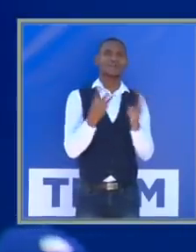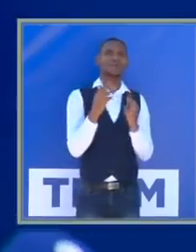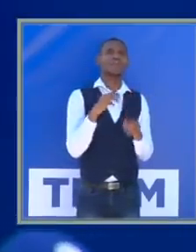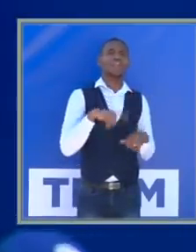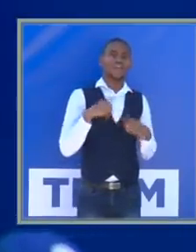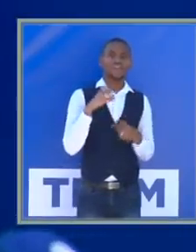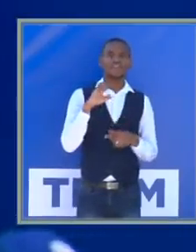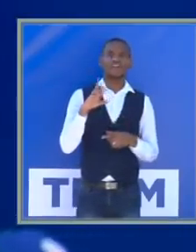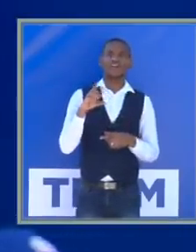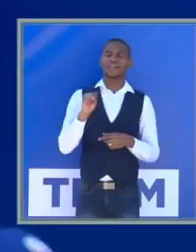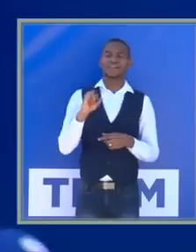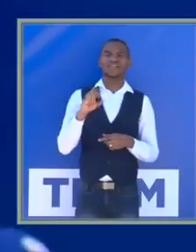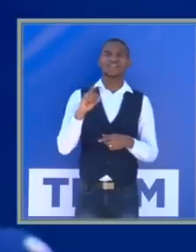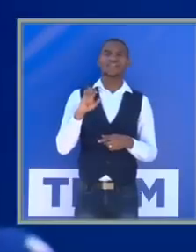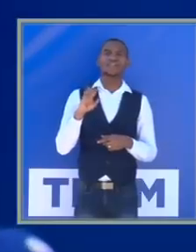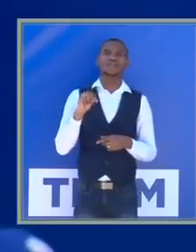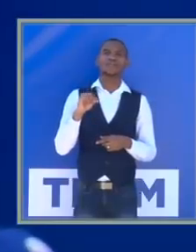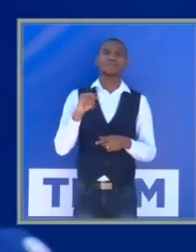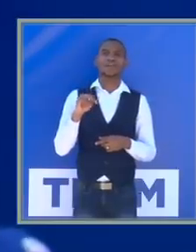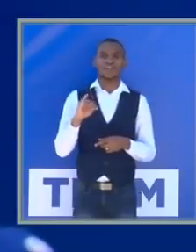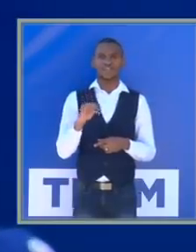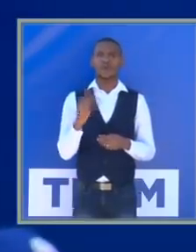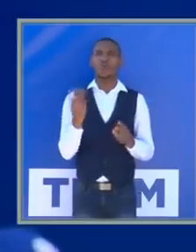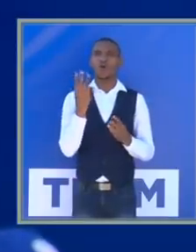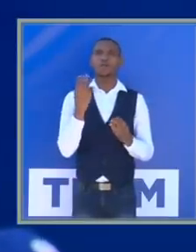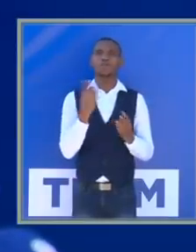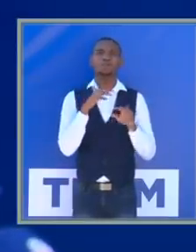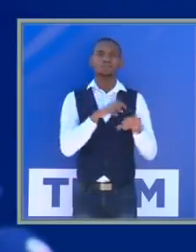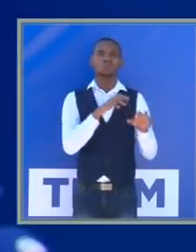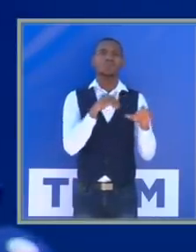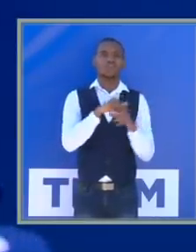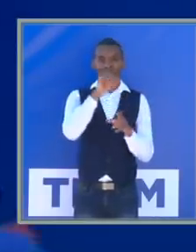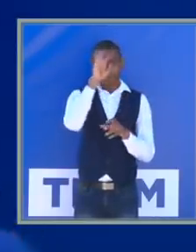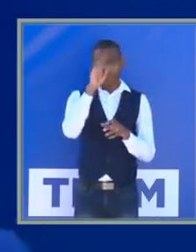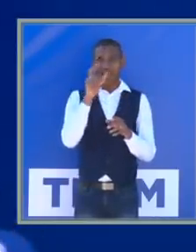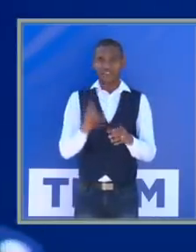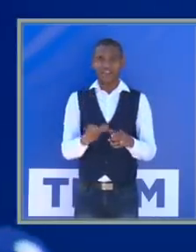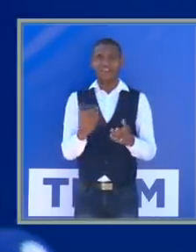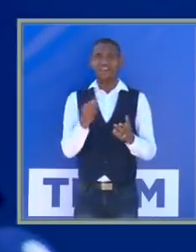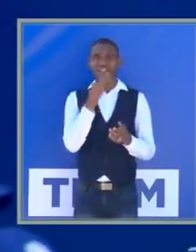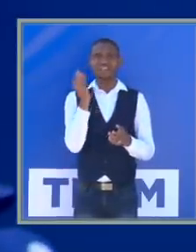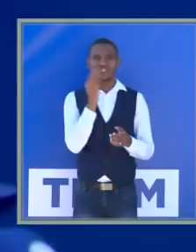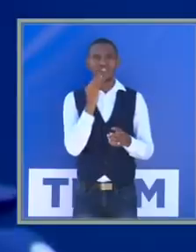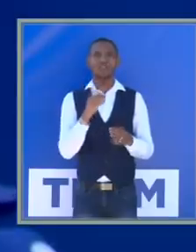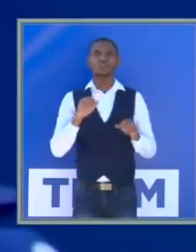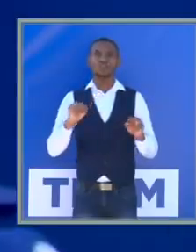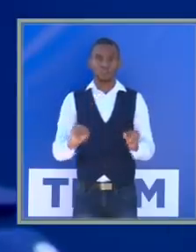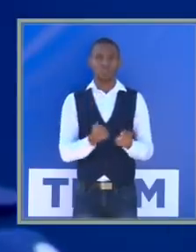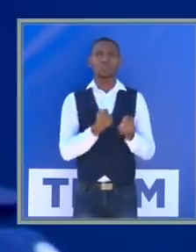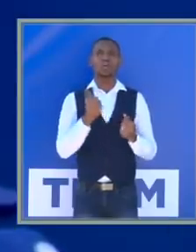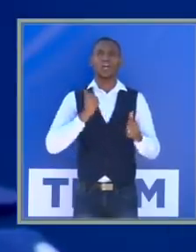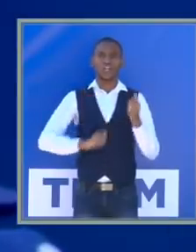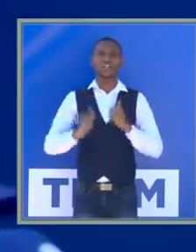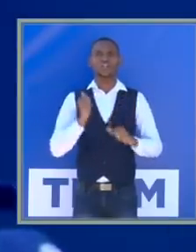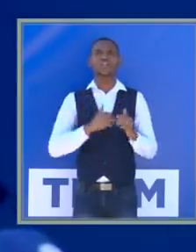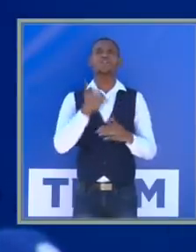Isitimeni. This is the same man who, when the miners were marching, he said, take concomitant action. The